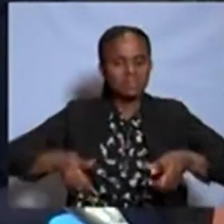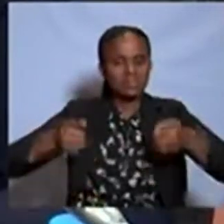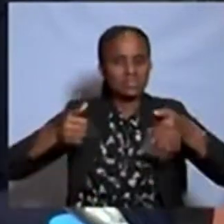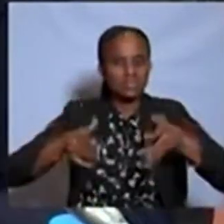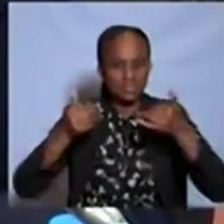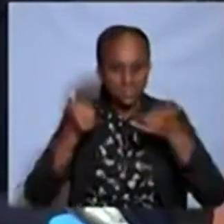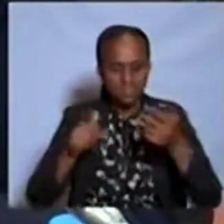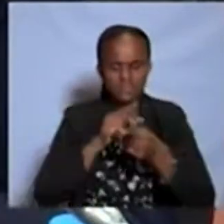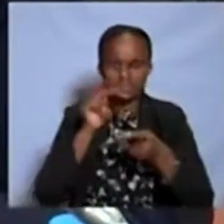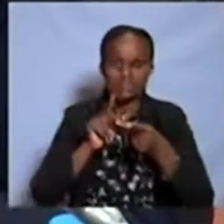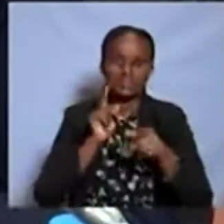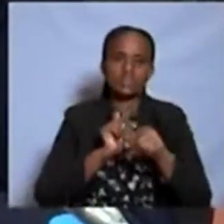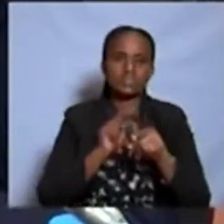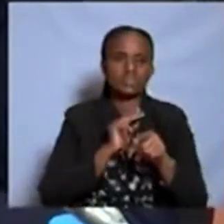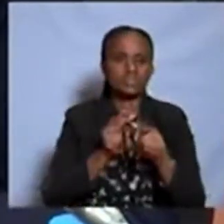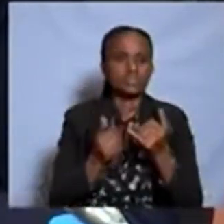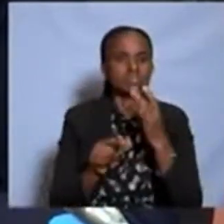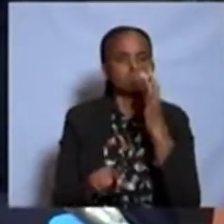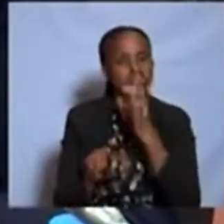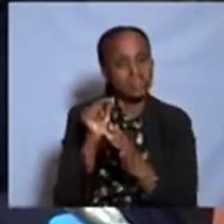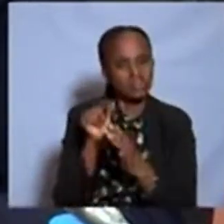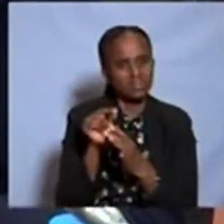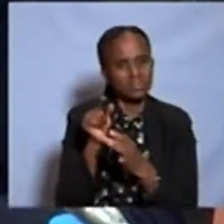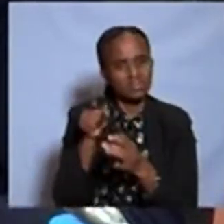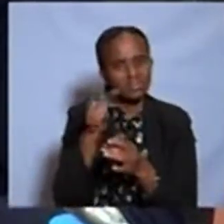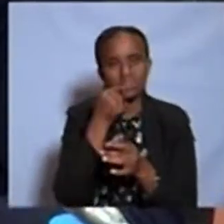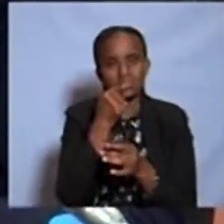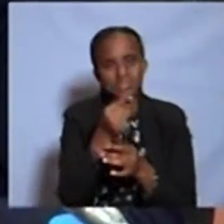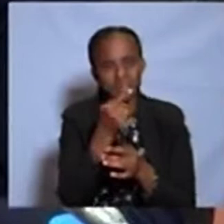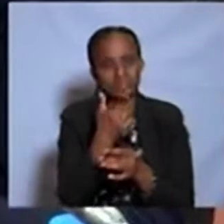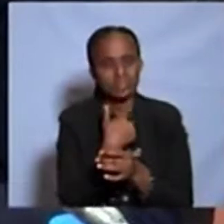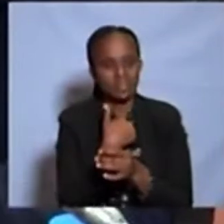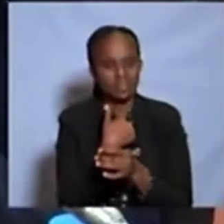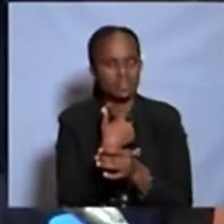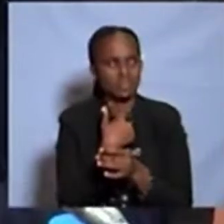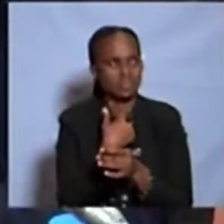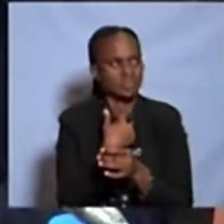and now this time we find you are saying there was